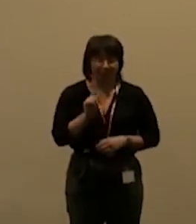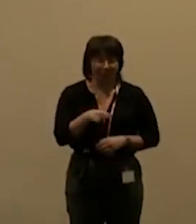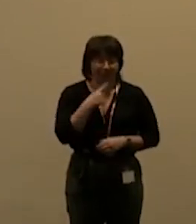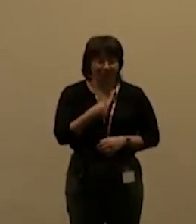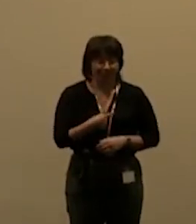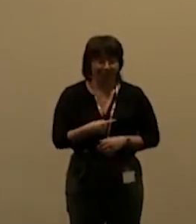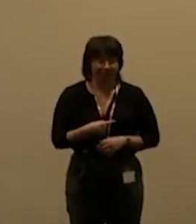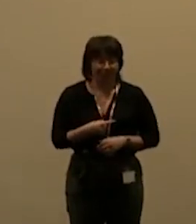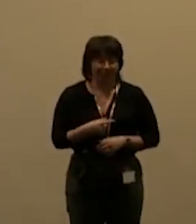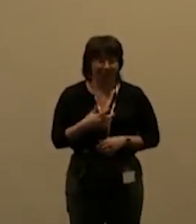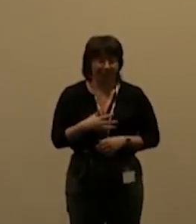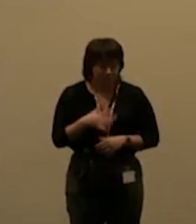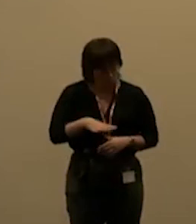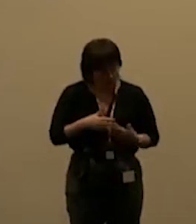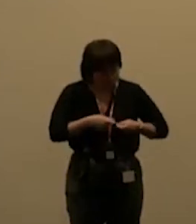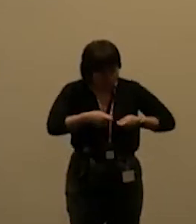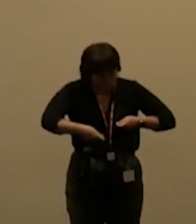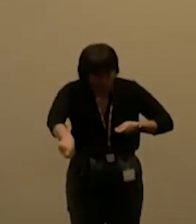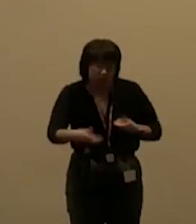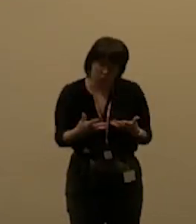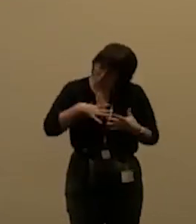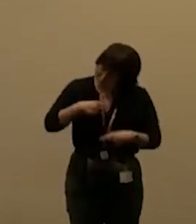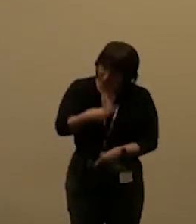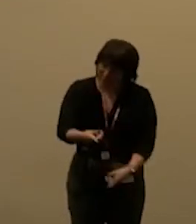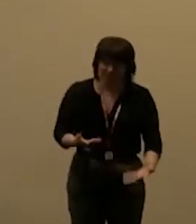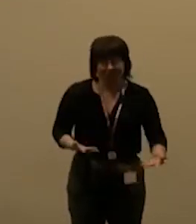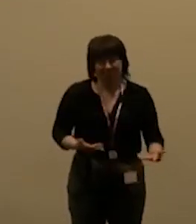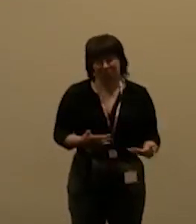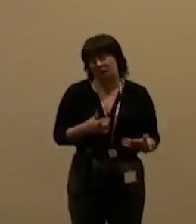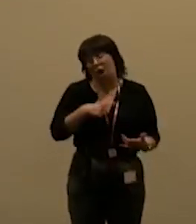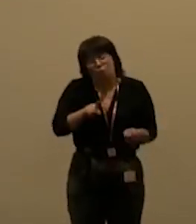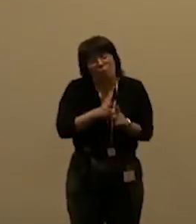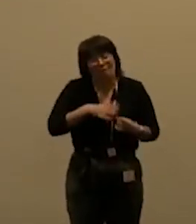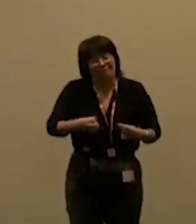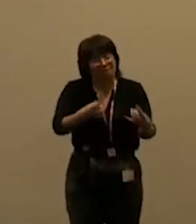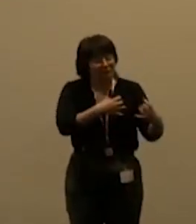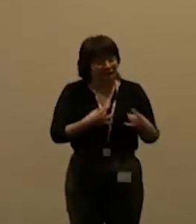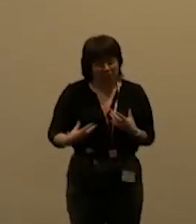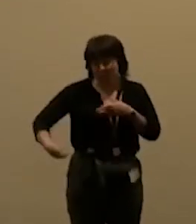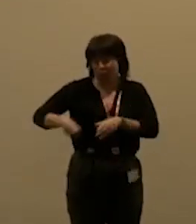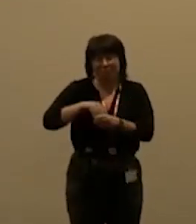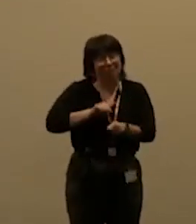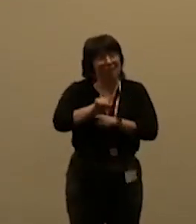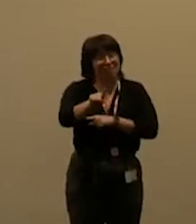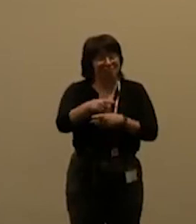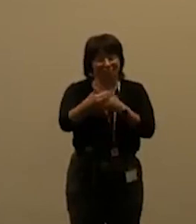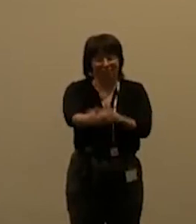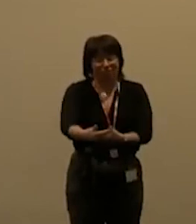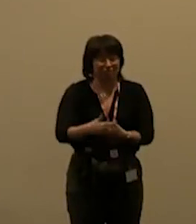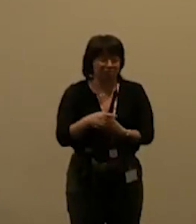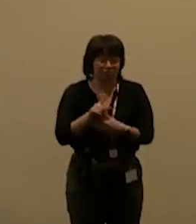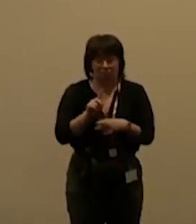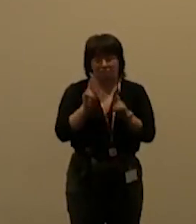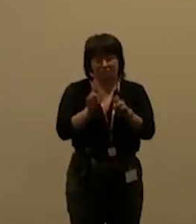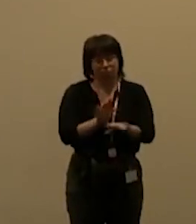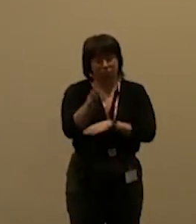that you wanted it to be longer. well, I also want feedback, so things to incorporate kind of in the next version of, or the